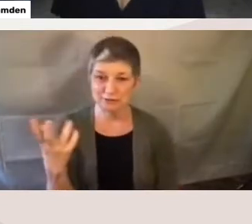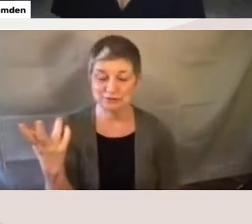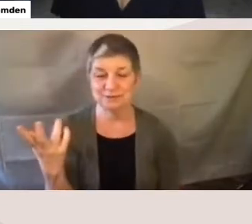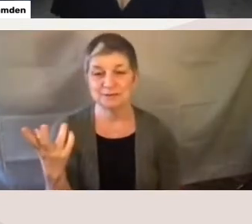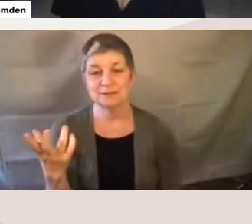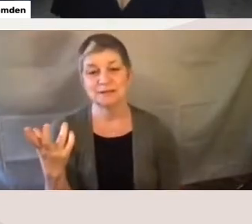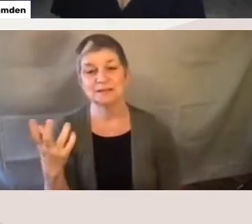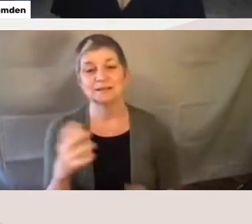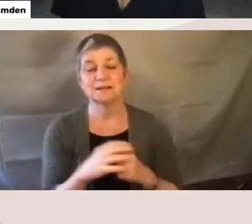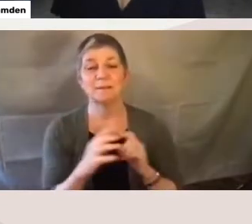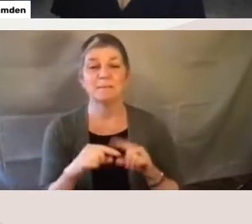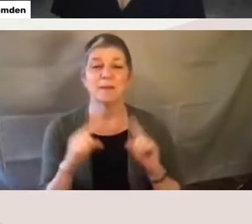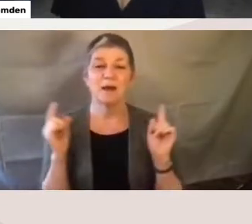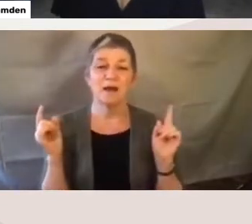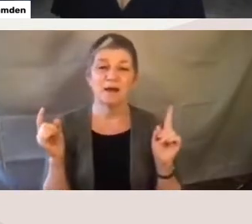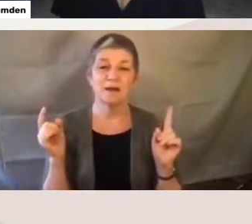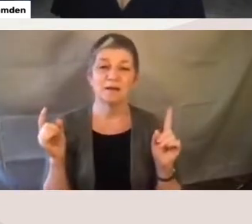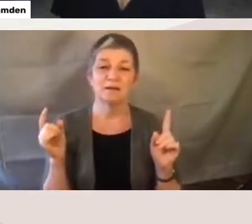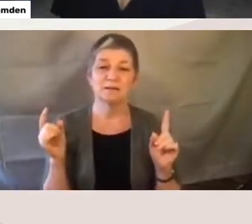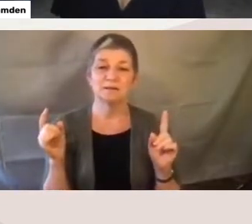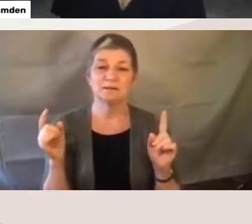goodness. But